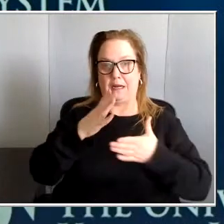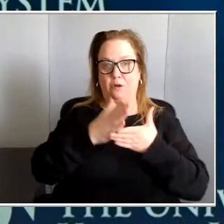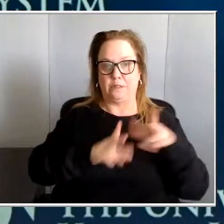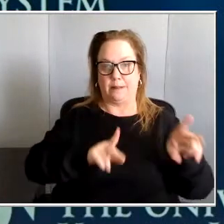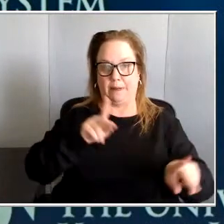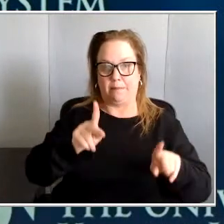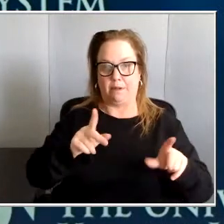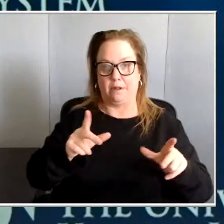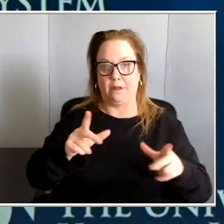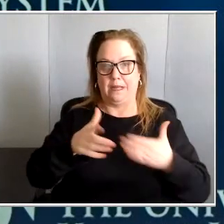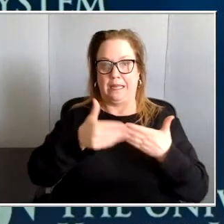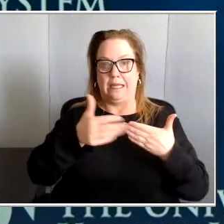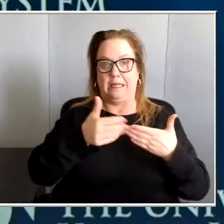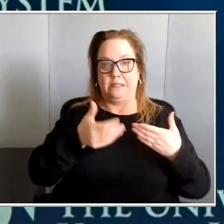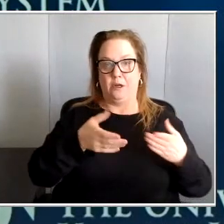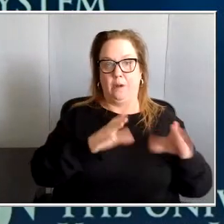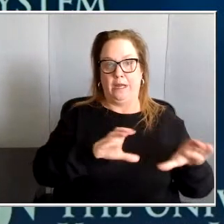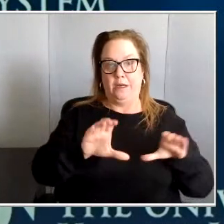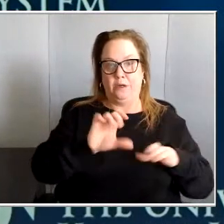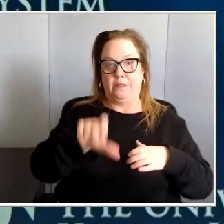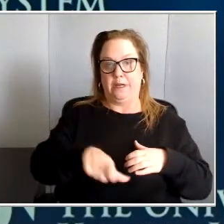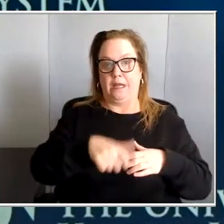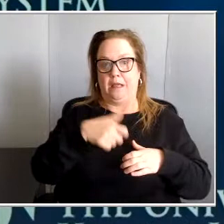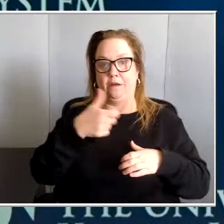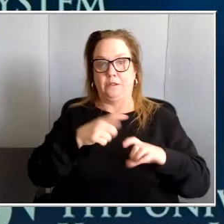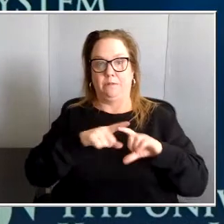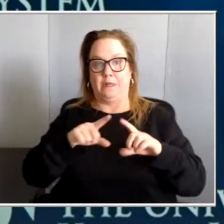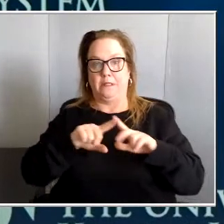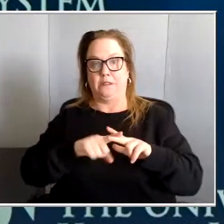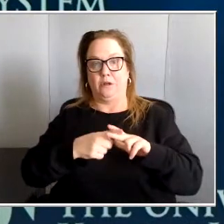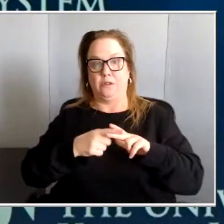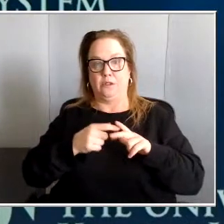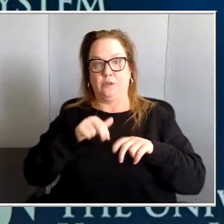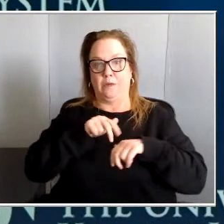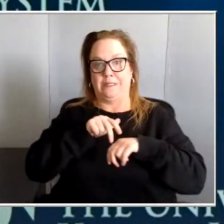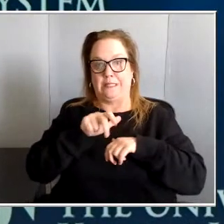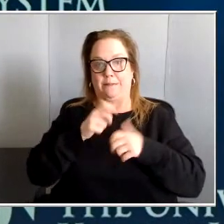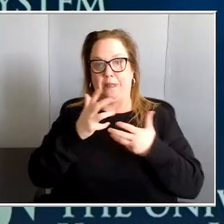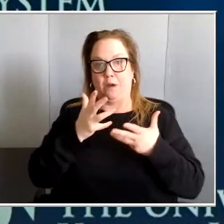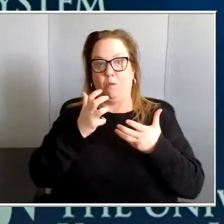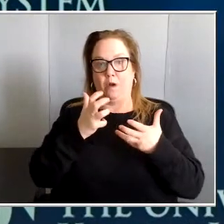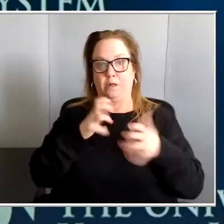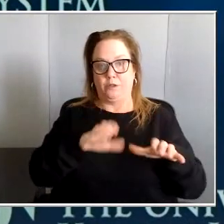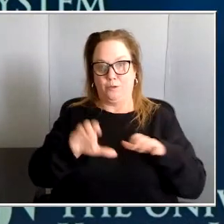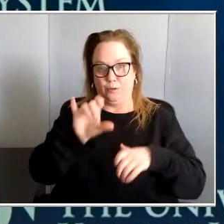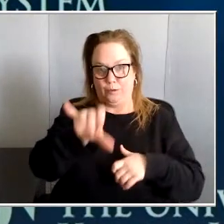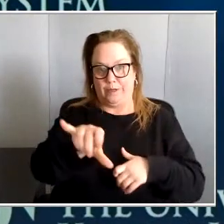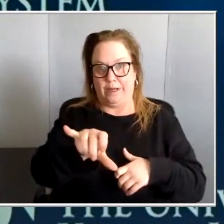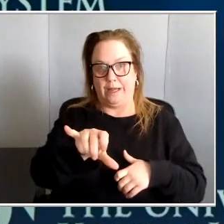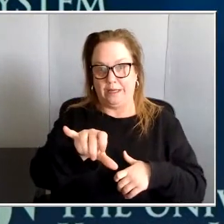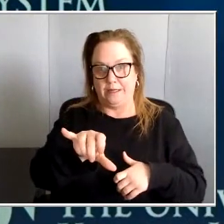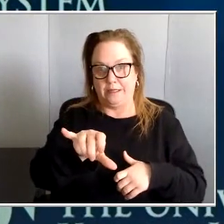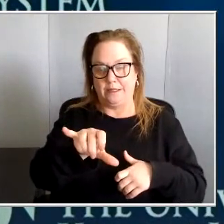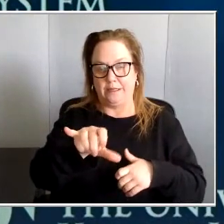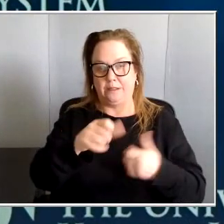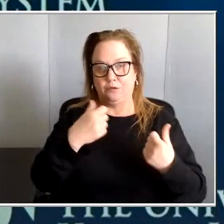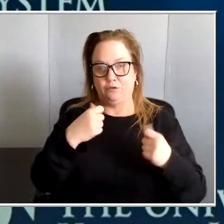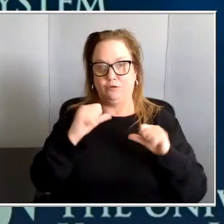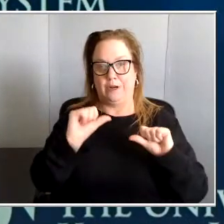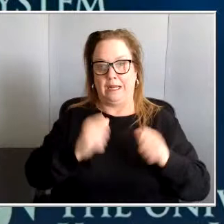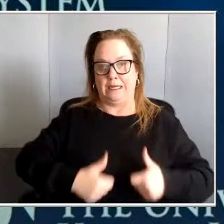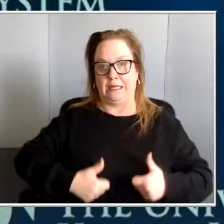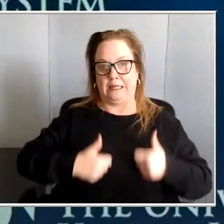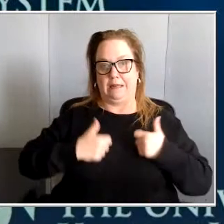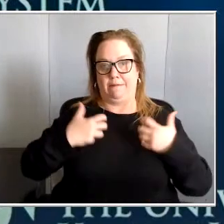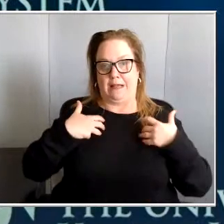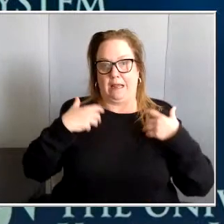an easier time doing that than others, but it just starts with one step and that desire to be able to do that. And being and trying to live that healthy